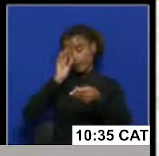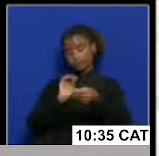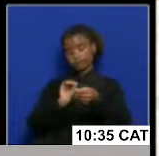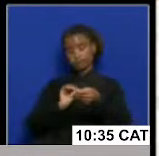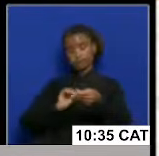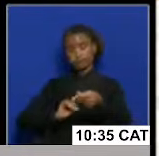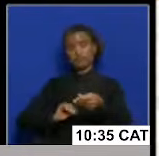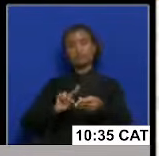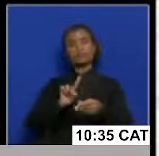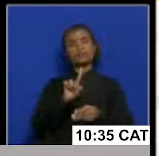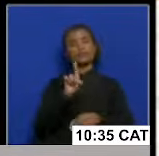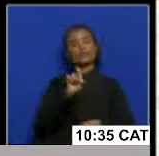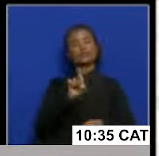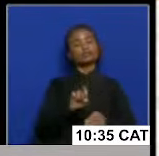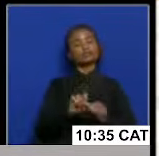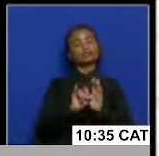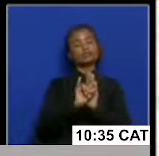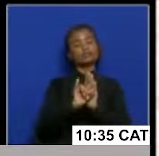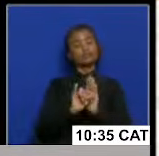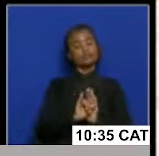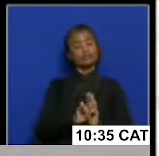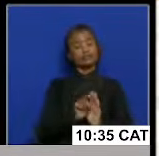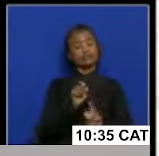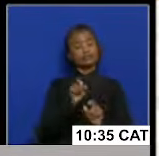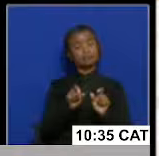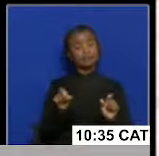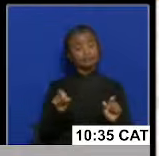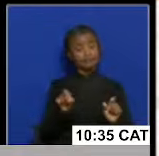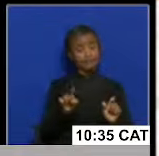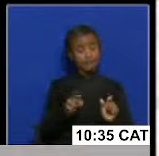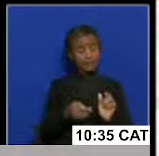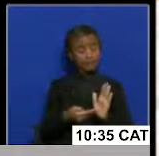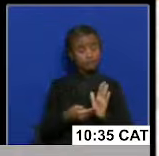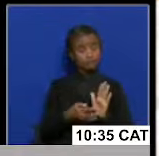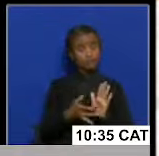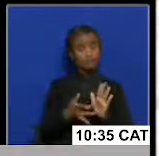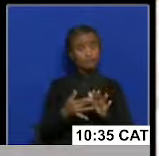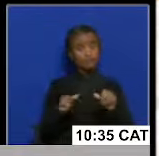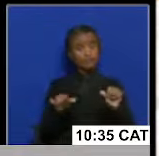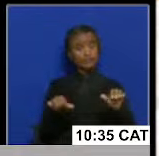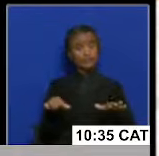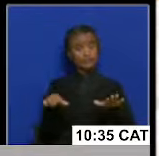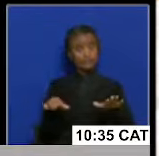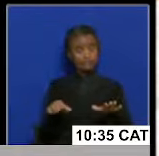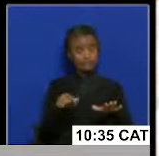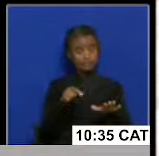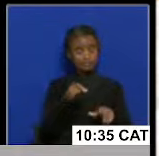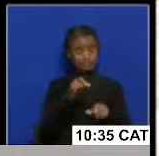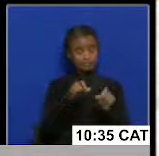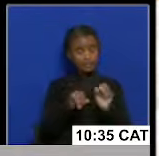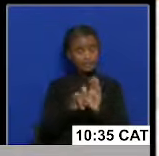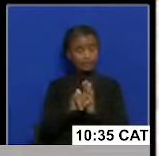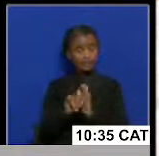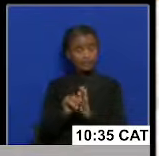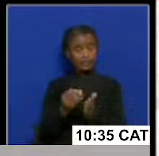individuals on page 16? Yes, I